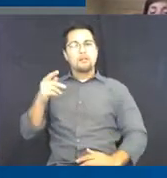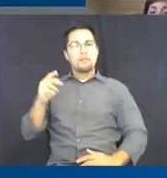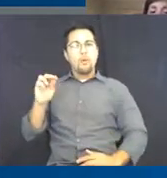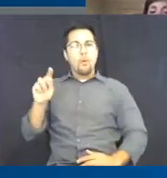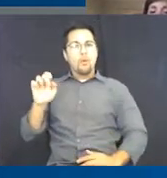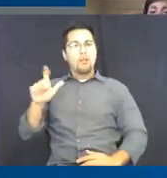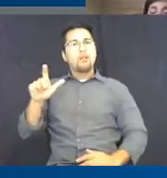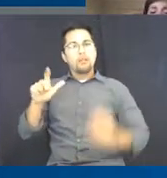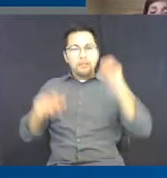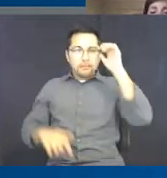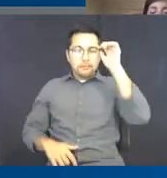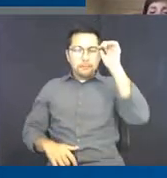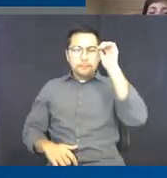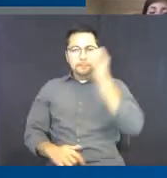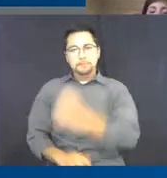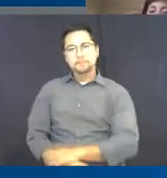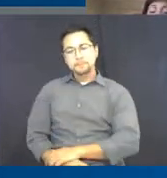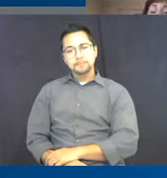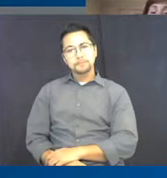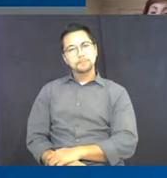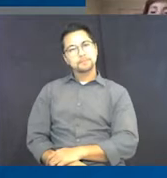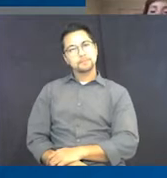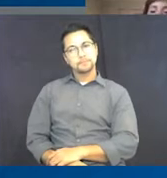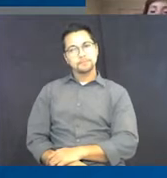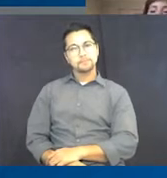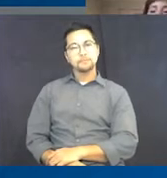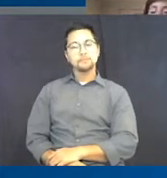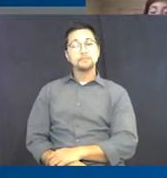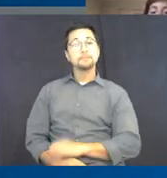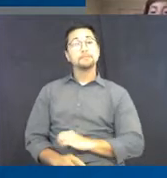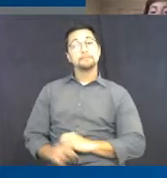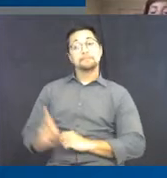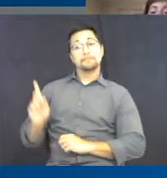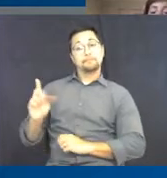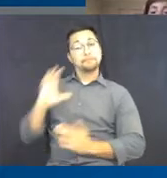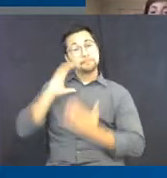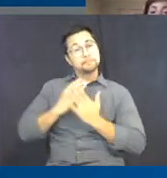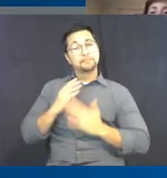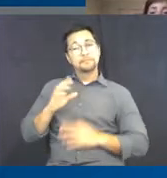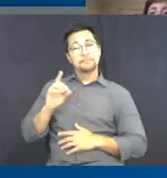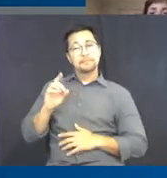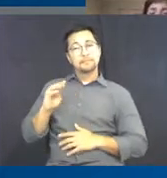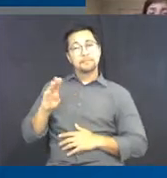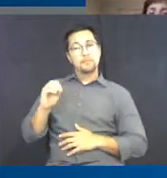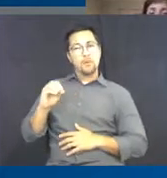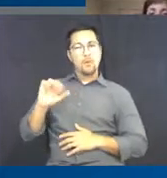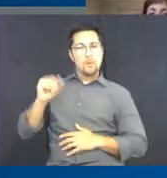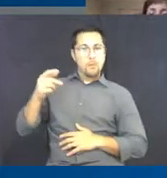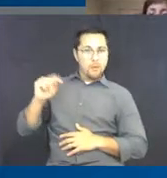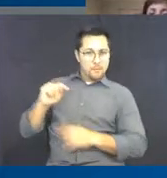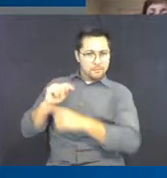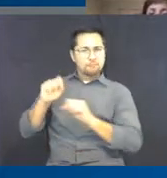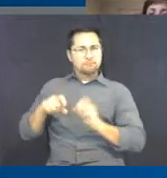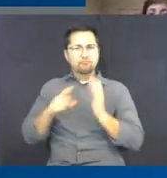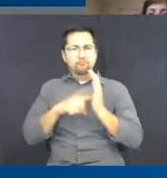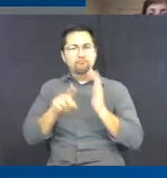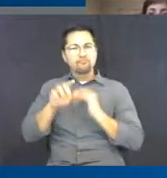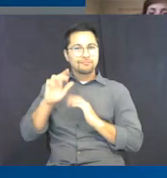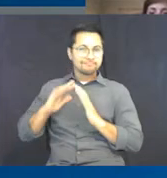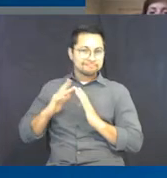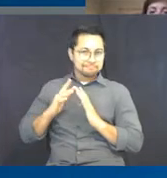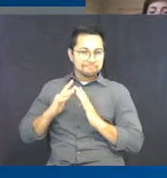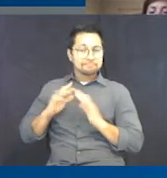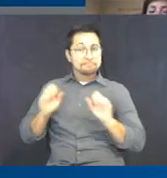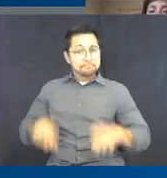in-person apartment. We don't have as many in-person visitors. So we did have a YouTube video that kind of walks through the demo